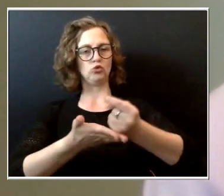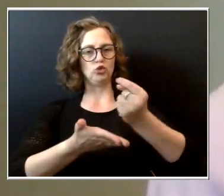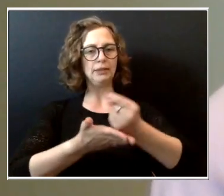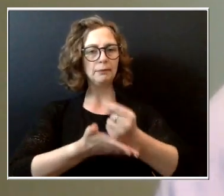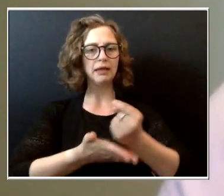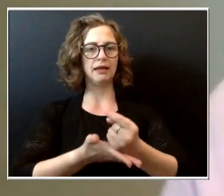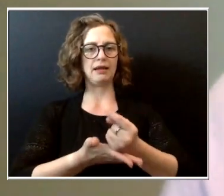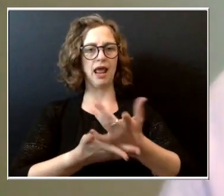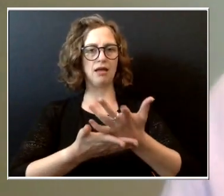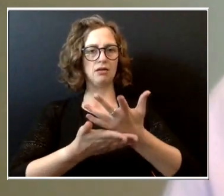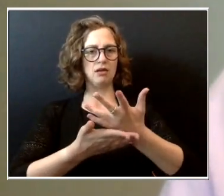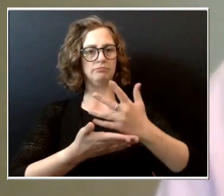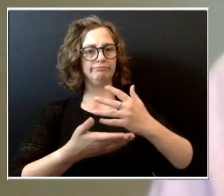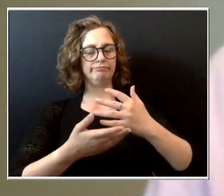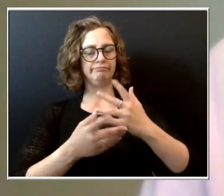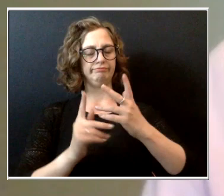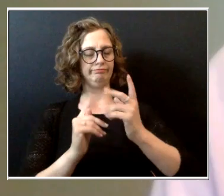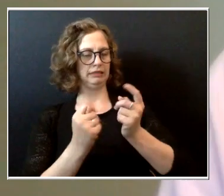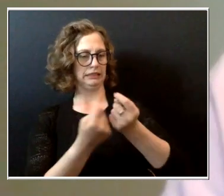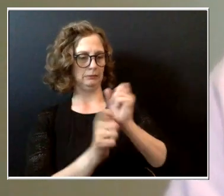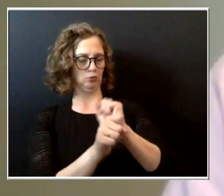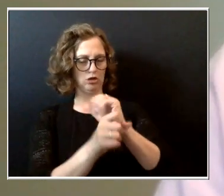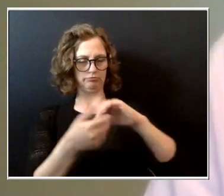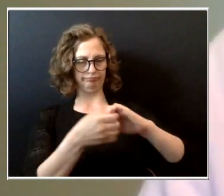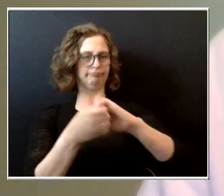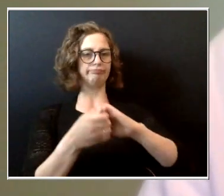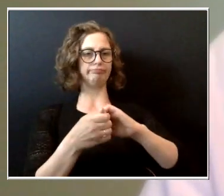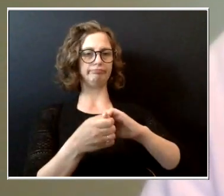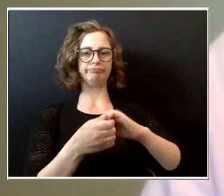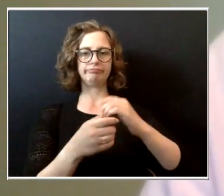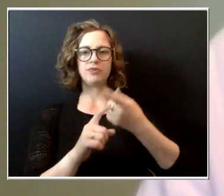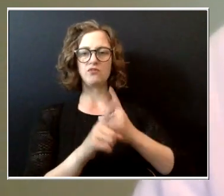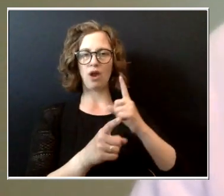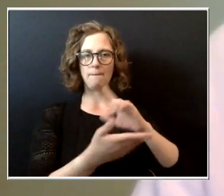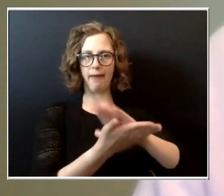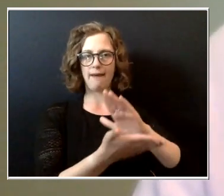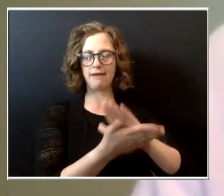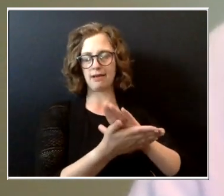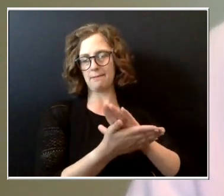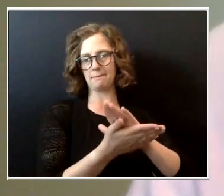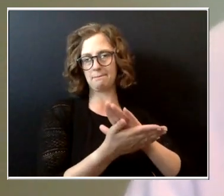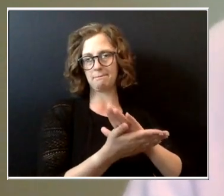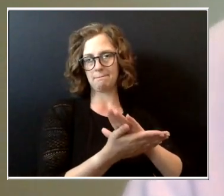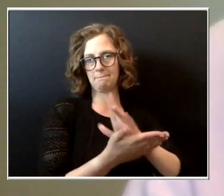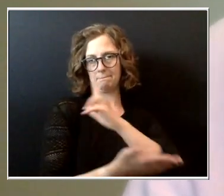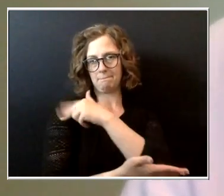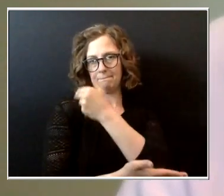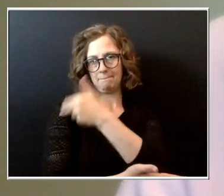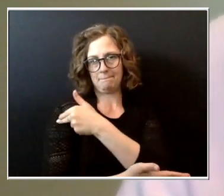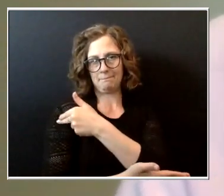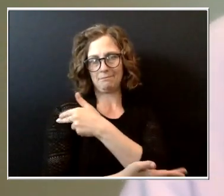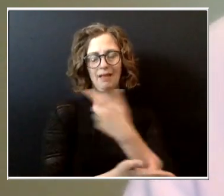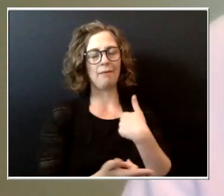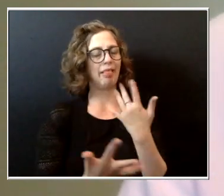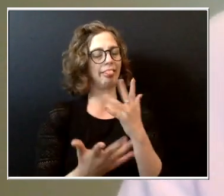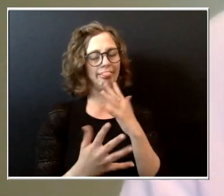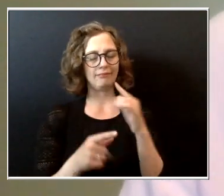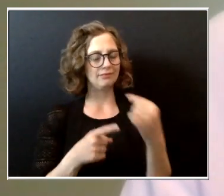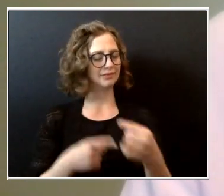it was just a very professional experience. But I'm stumbling here, and I